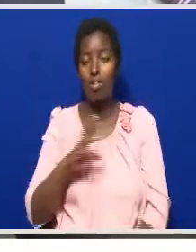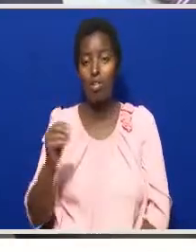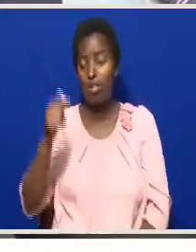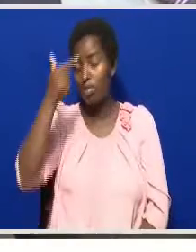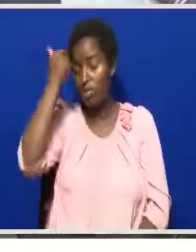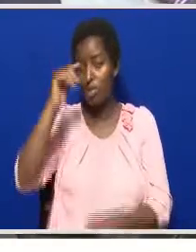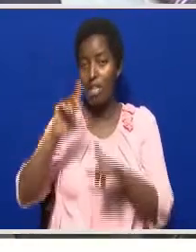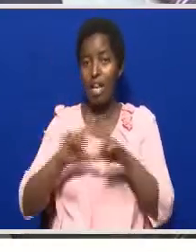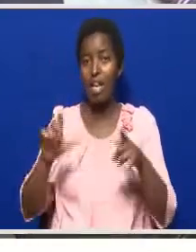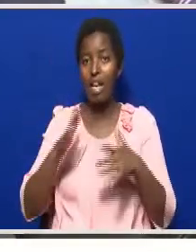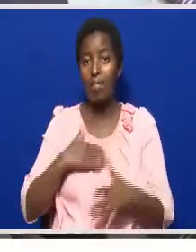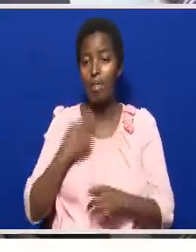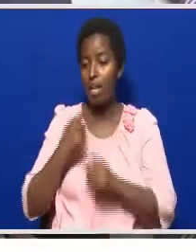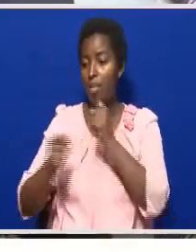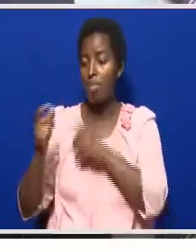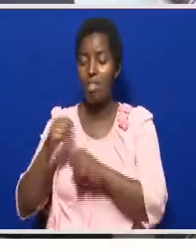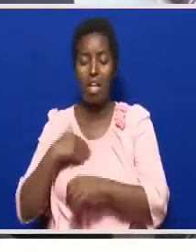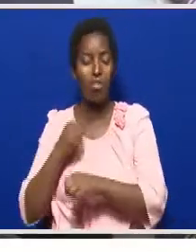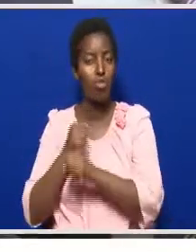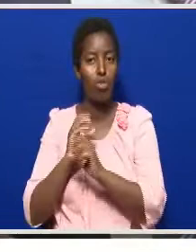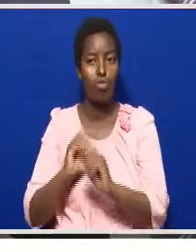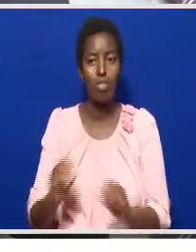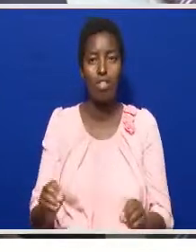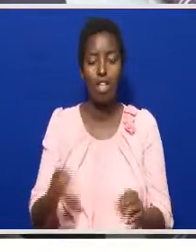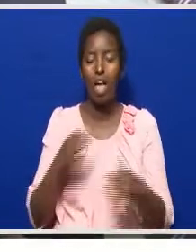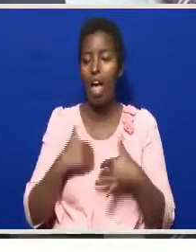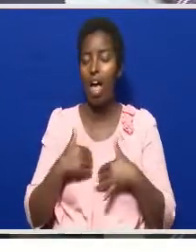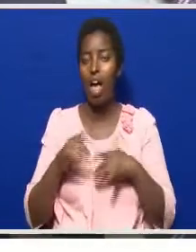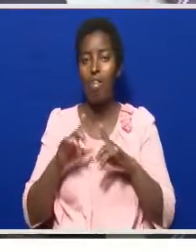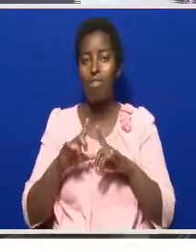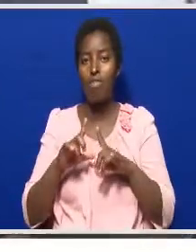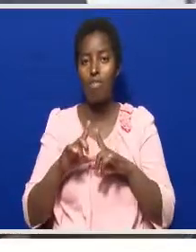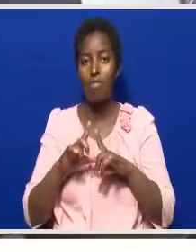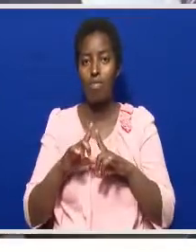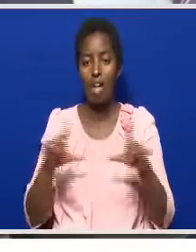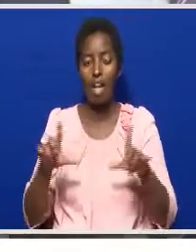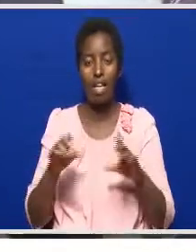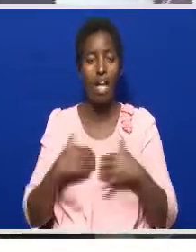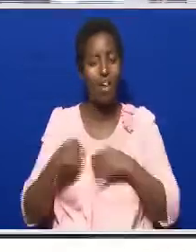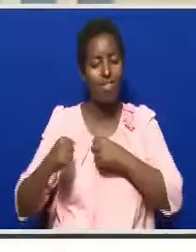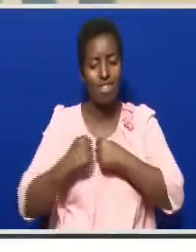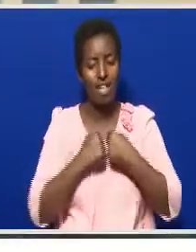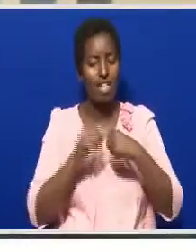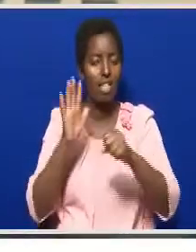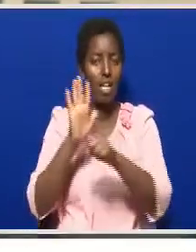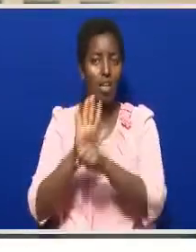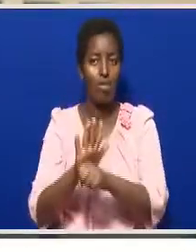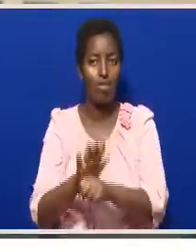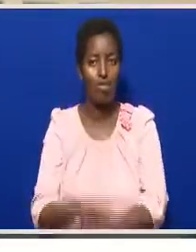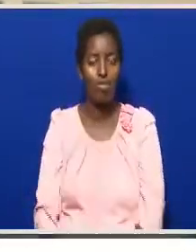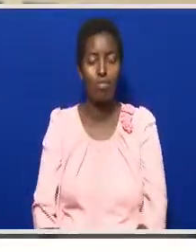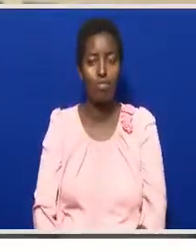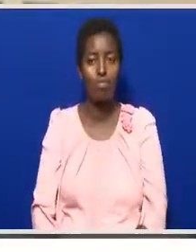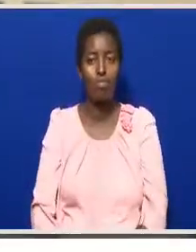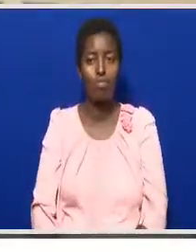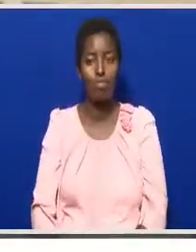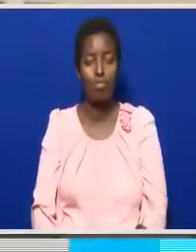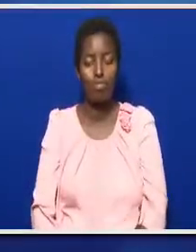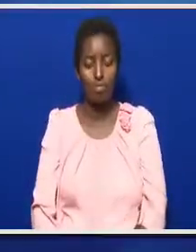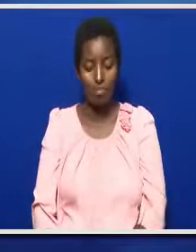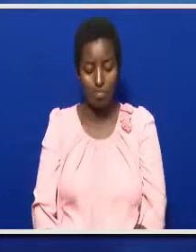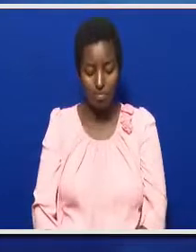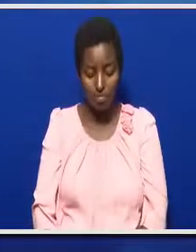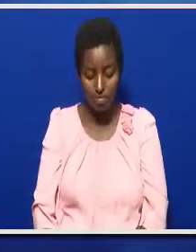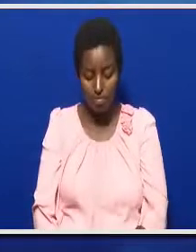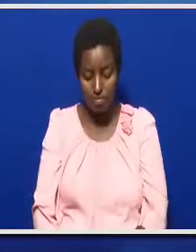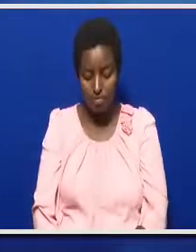langu limeuzwa, sina kazi, sina makao. Sasa naona niko na challenge kubwa sana. Maureen Wanjiru, Mwangaza TV